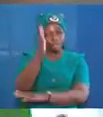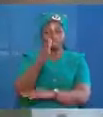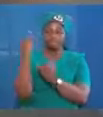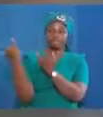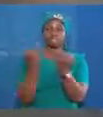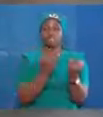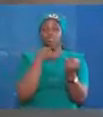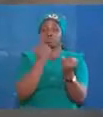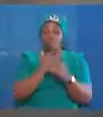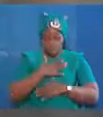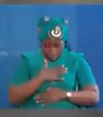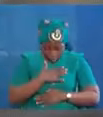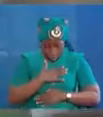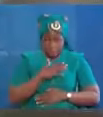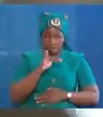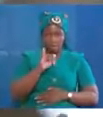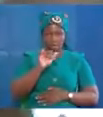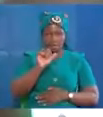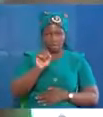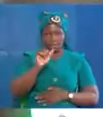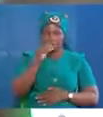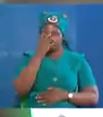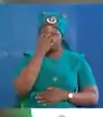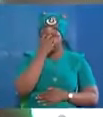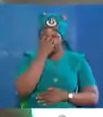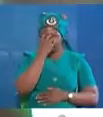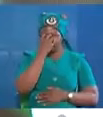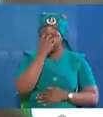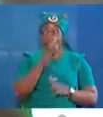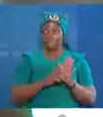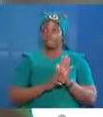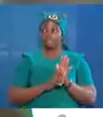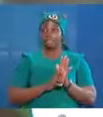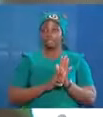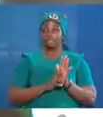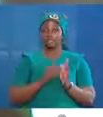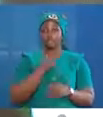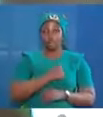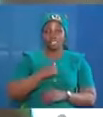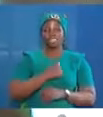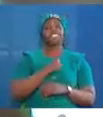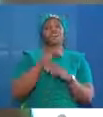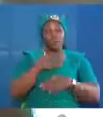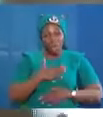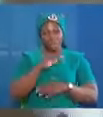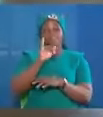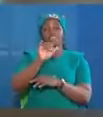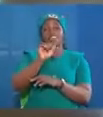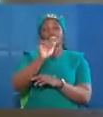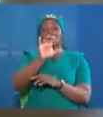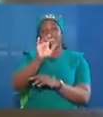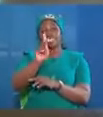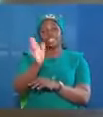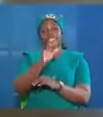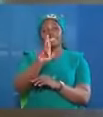our Honorable Isaac Ruto, representing Chama cha Mashinani. Tumkaribishe tafadhali.